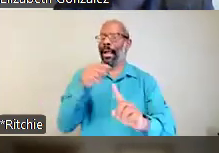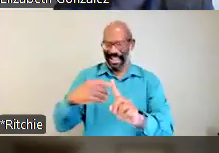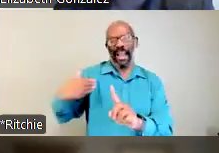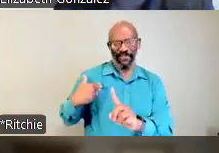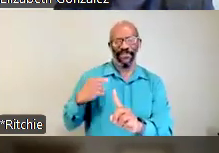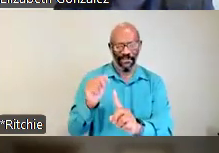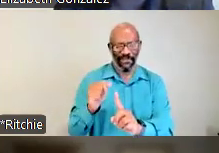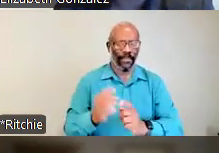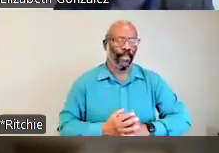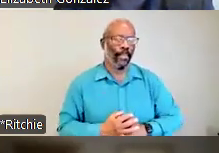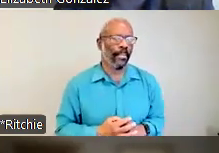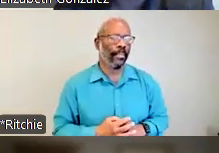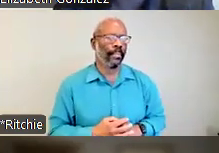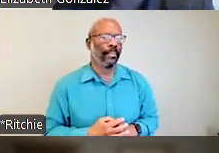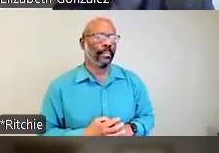Ask about these.